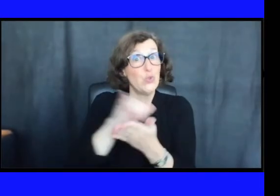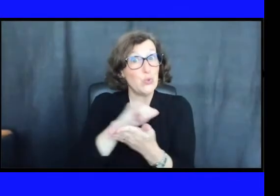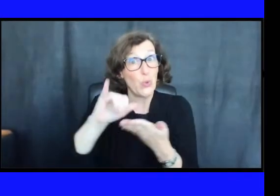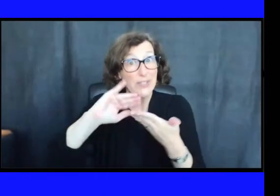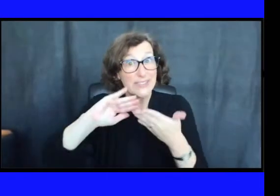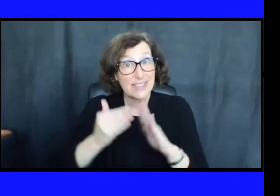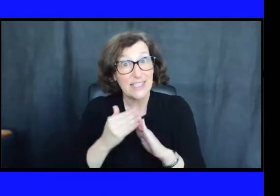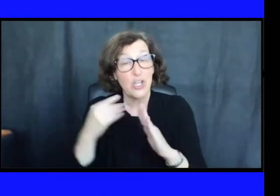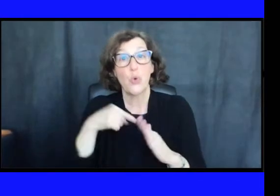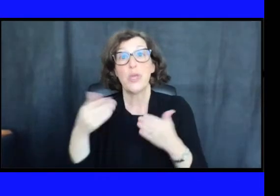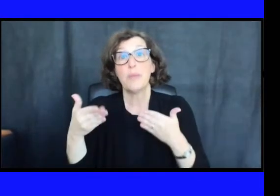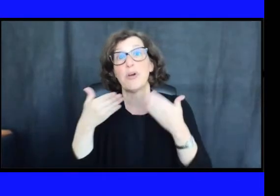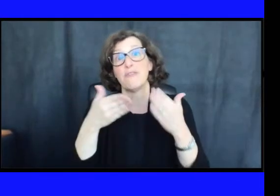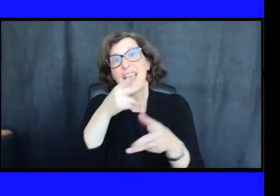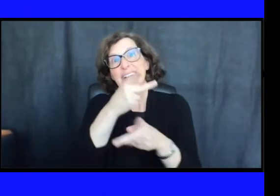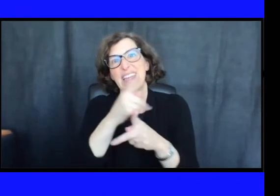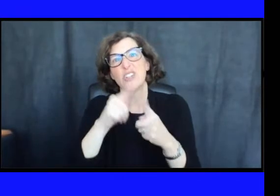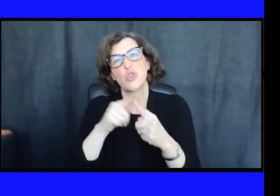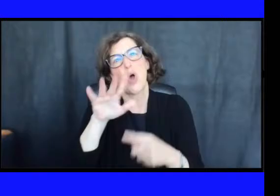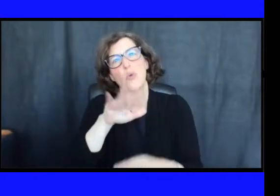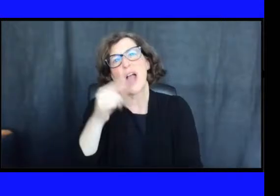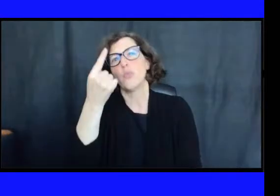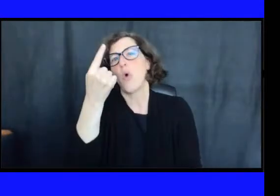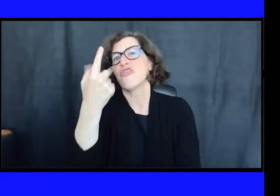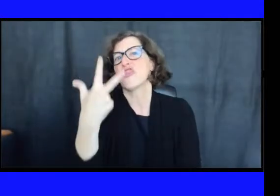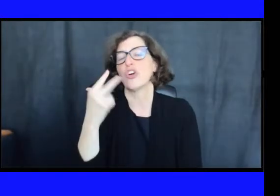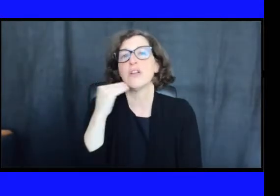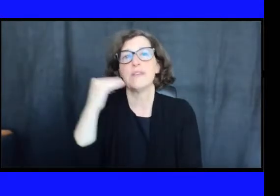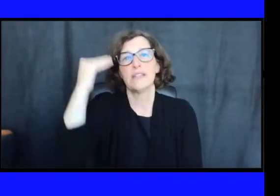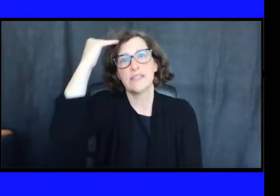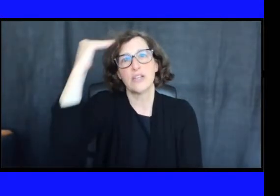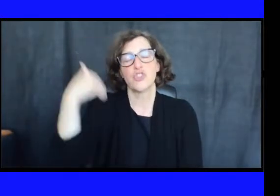And unfortunately, there's also increased mortality,